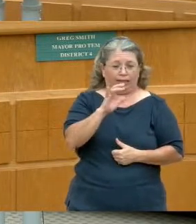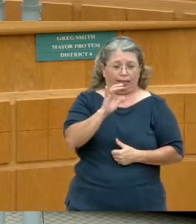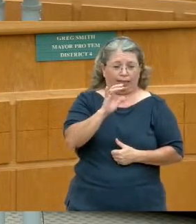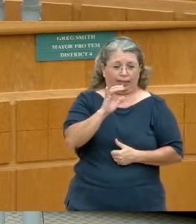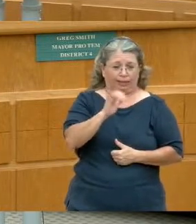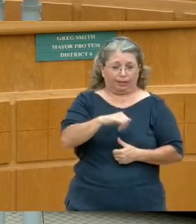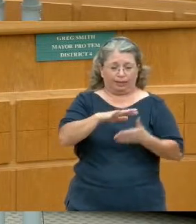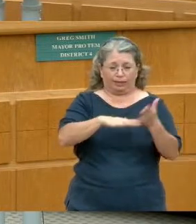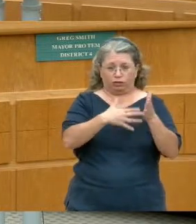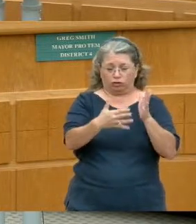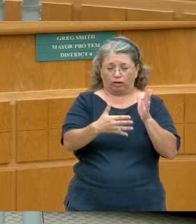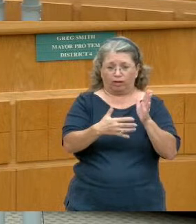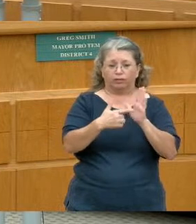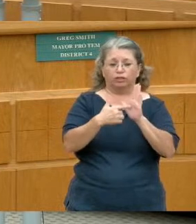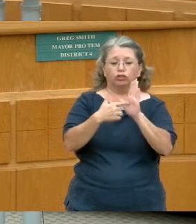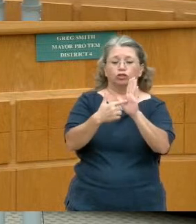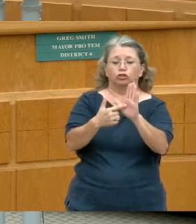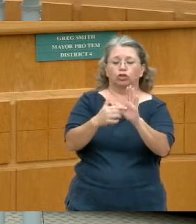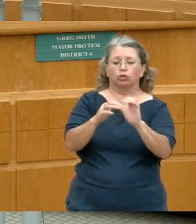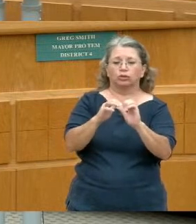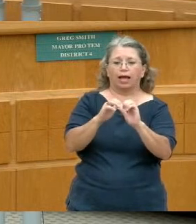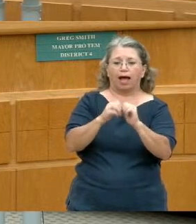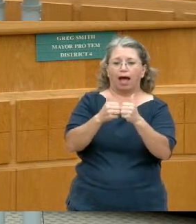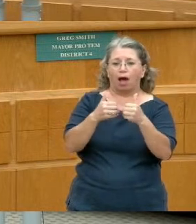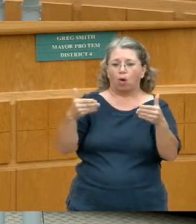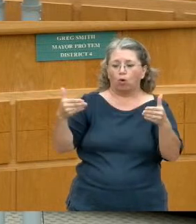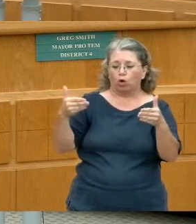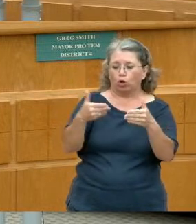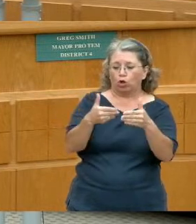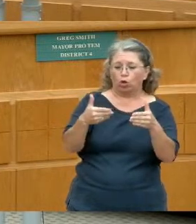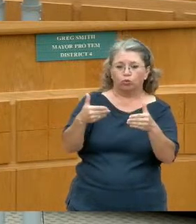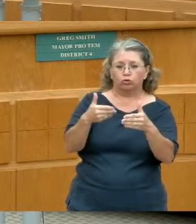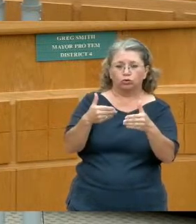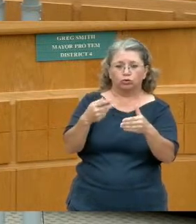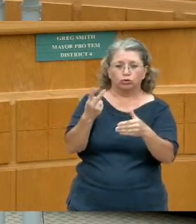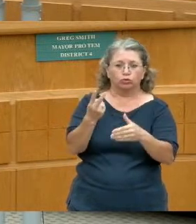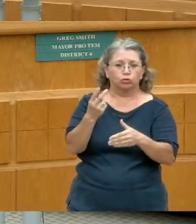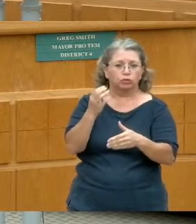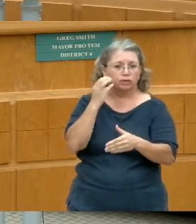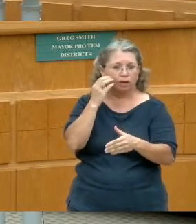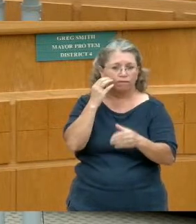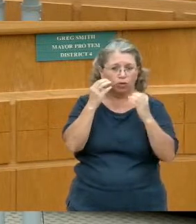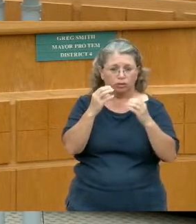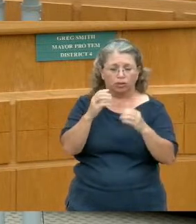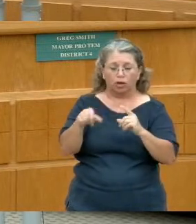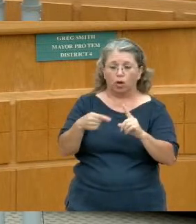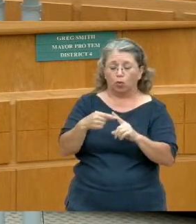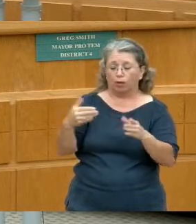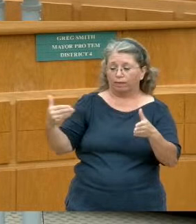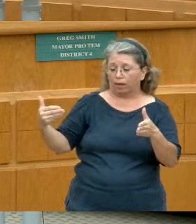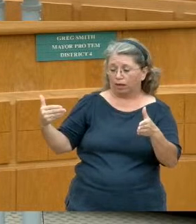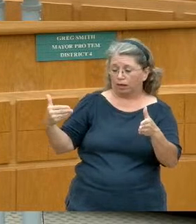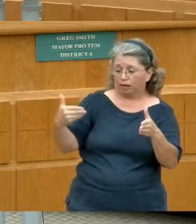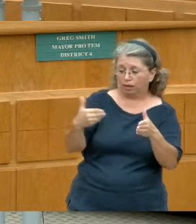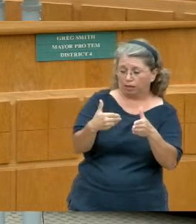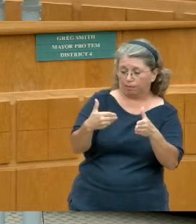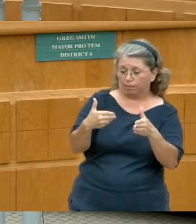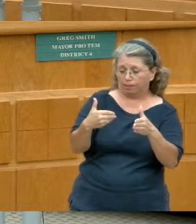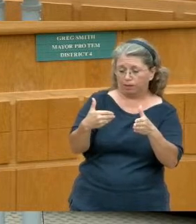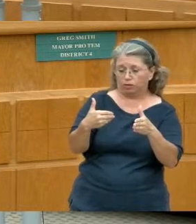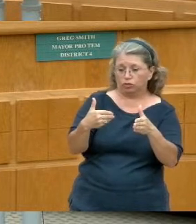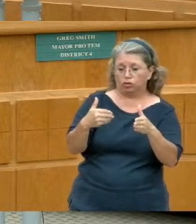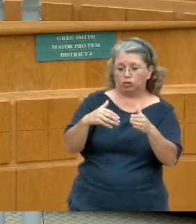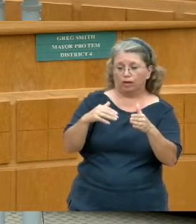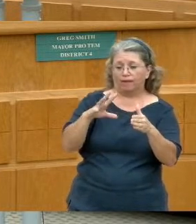how proximate each phone is to each other phone. When two phones come within 50 feet or 50 meters for less than